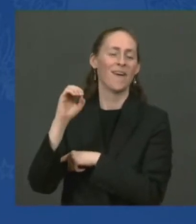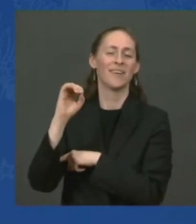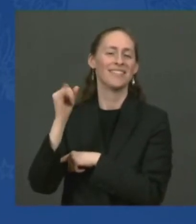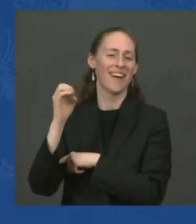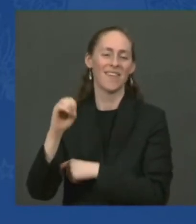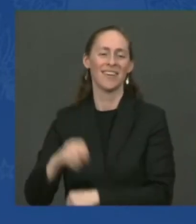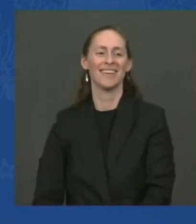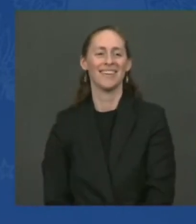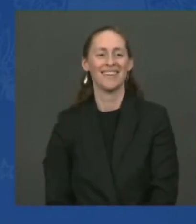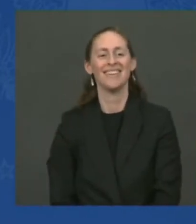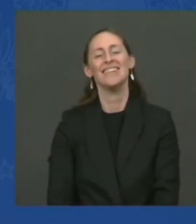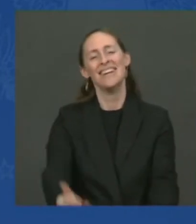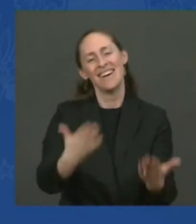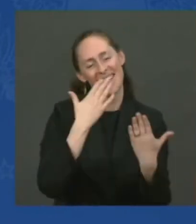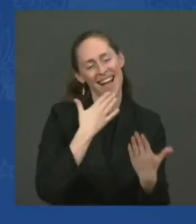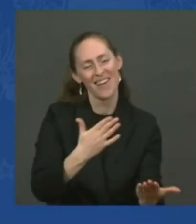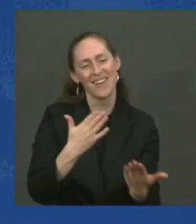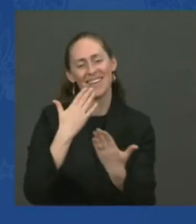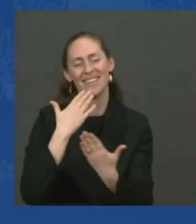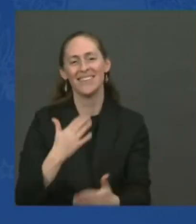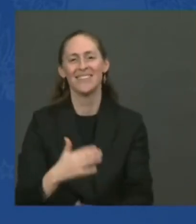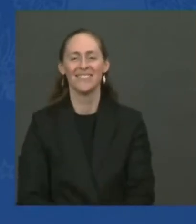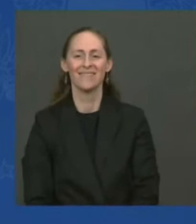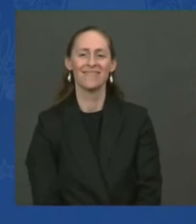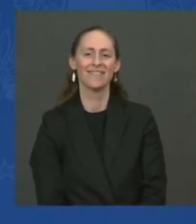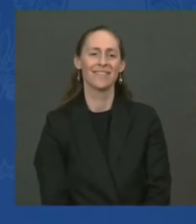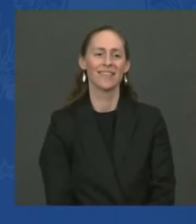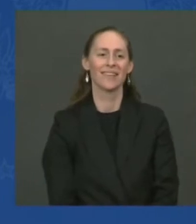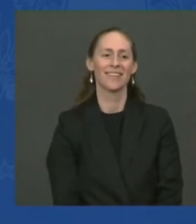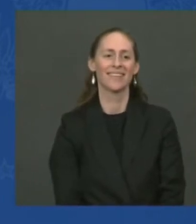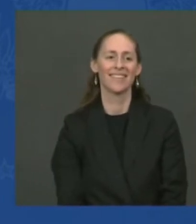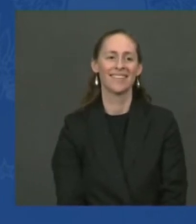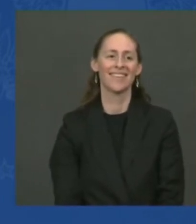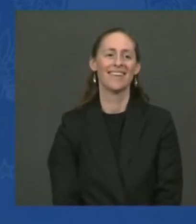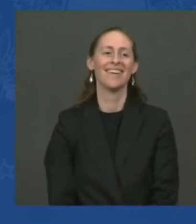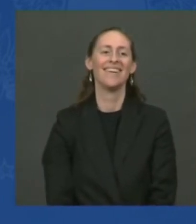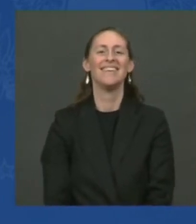Thank you, thank you, thank you. Well,